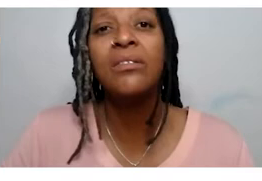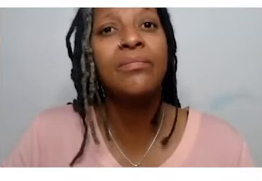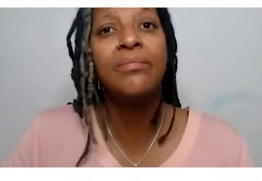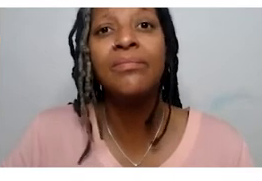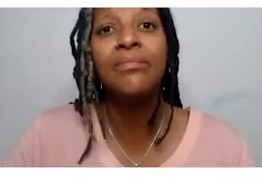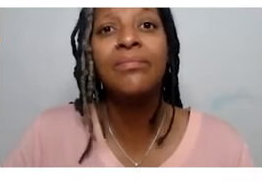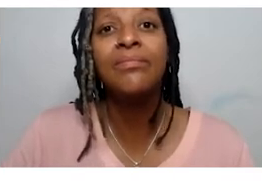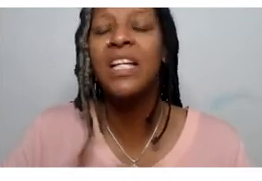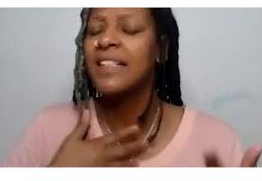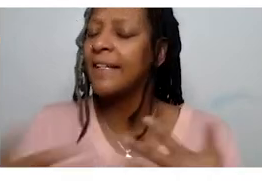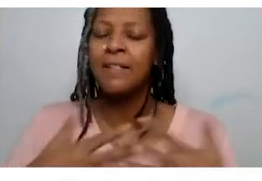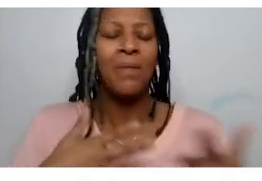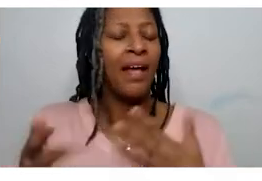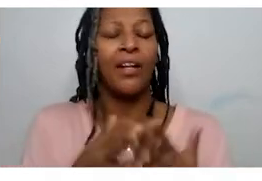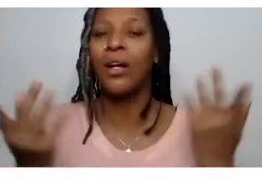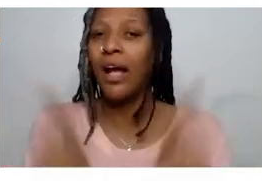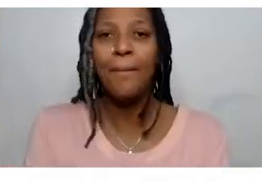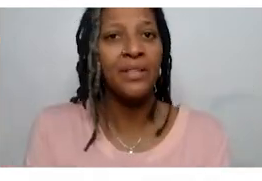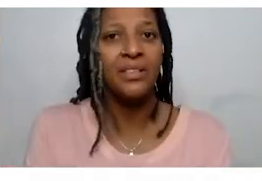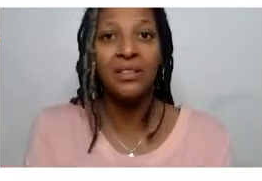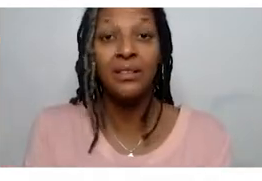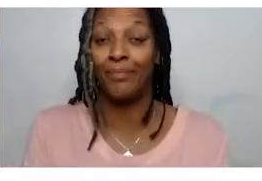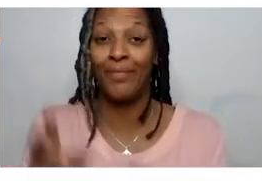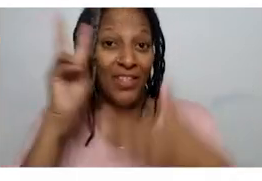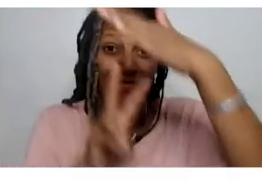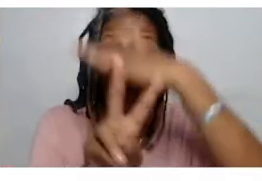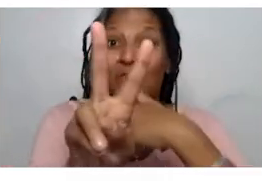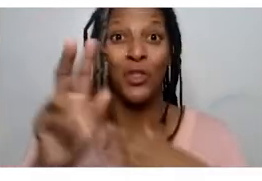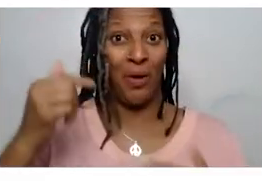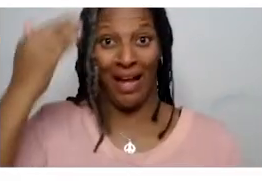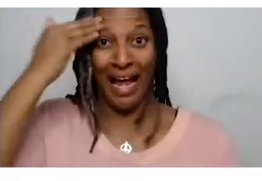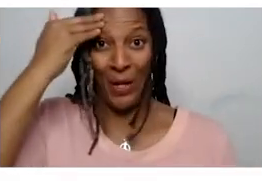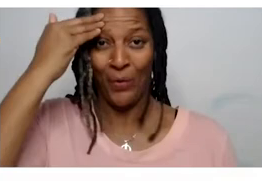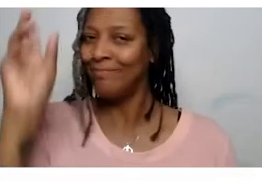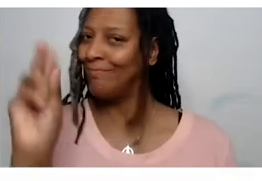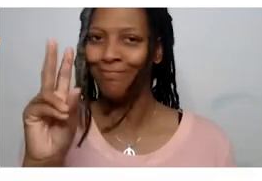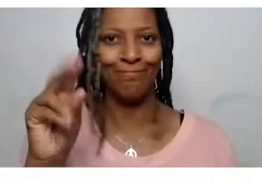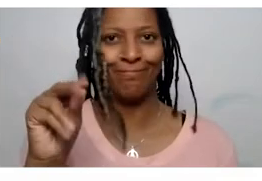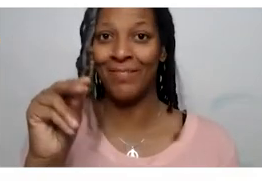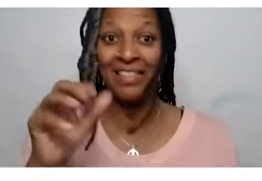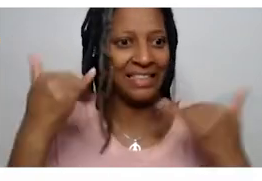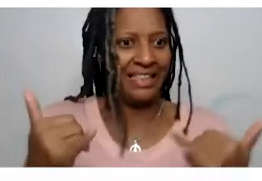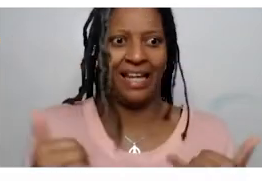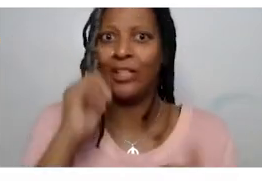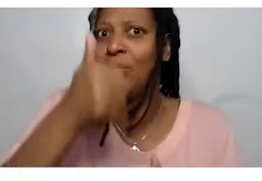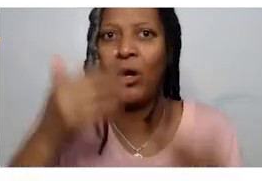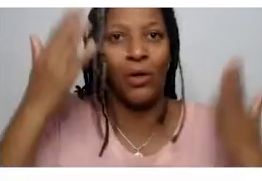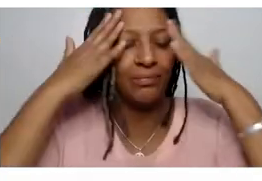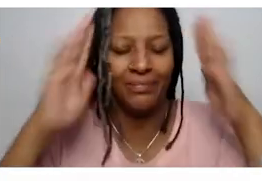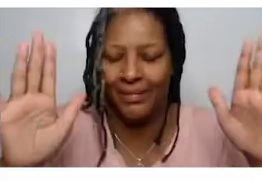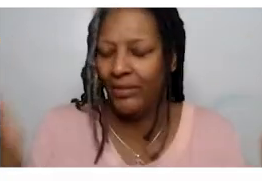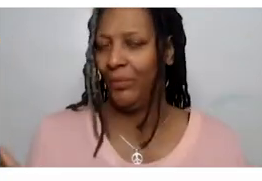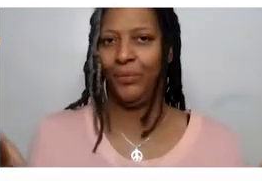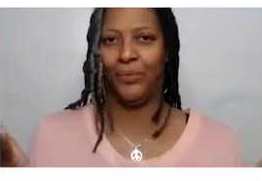Regardless of what happens, because I don't know what's going to happen today, tomorrow, whatever, just